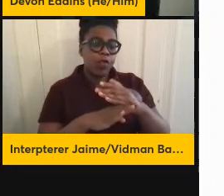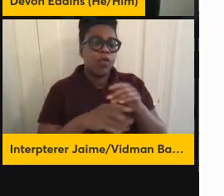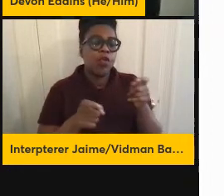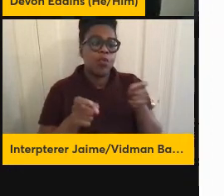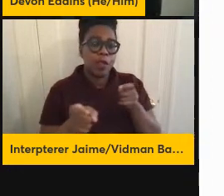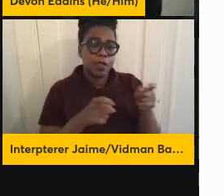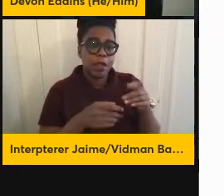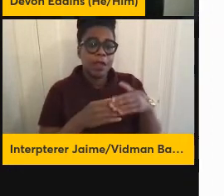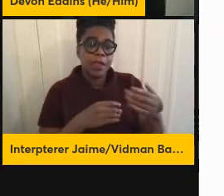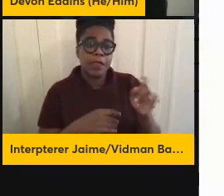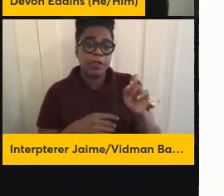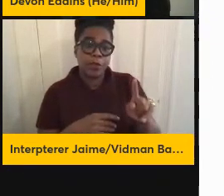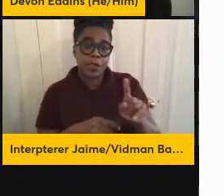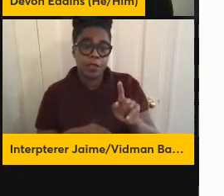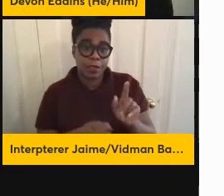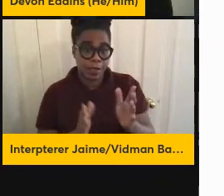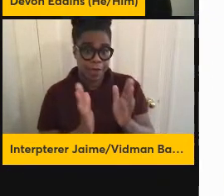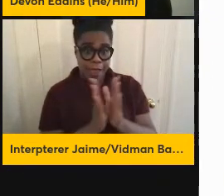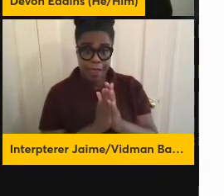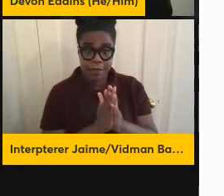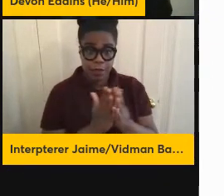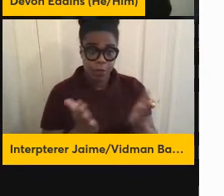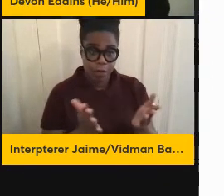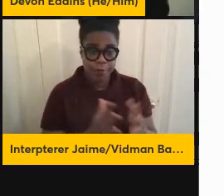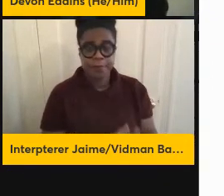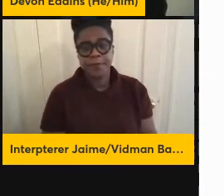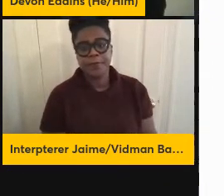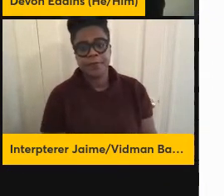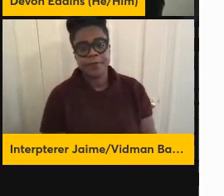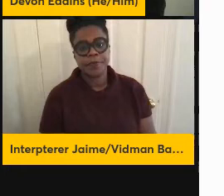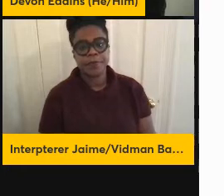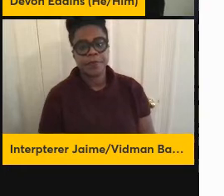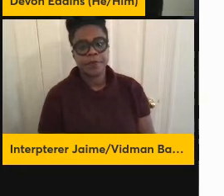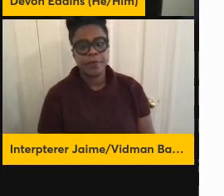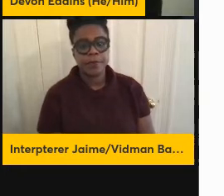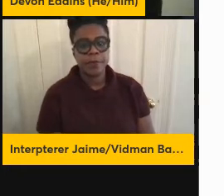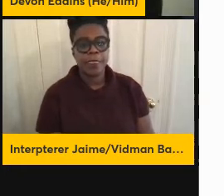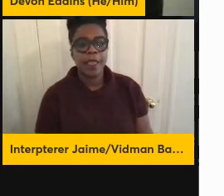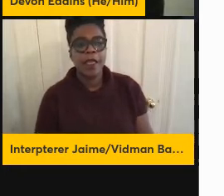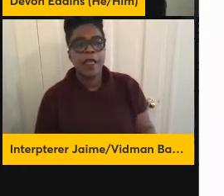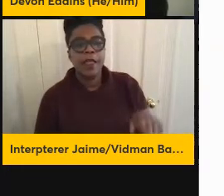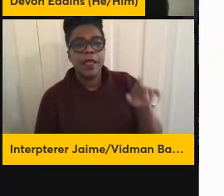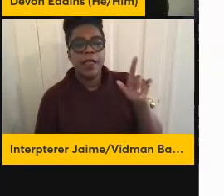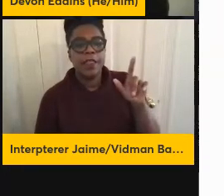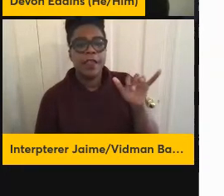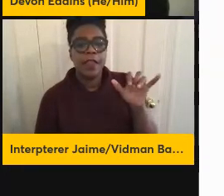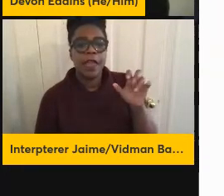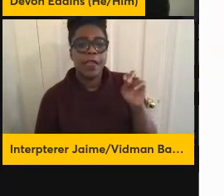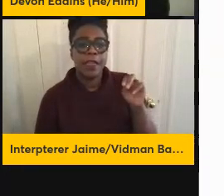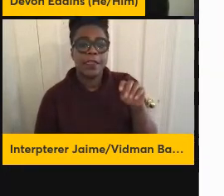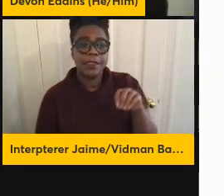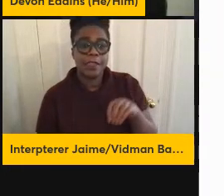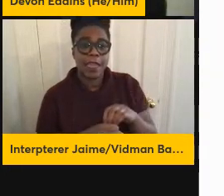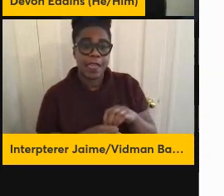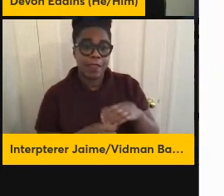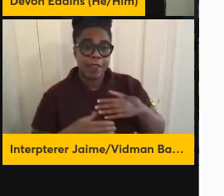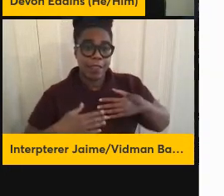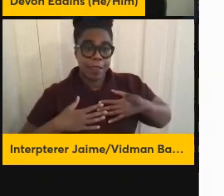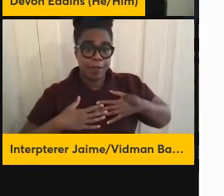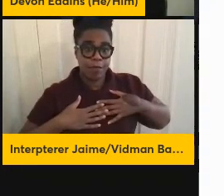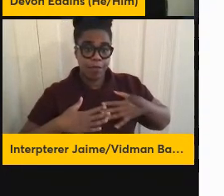our next question that we wanted to ask was, what are the ligands that are present in the airways that contribute to this